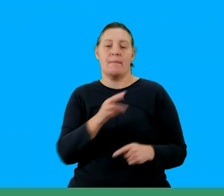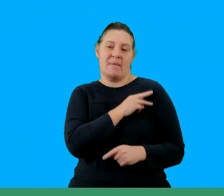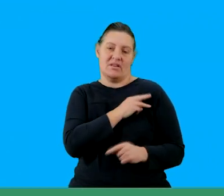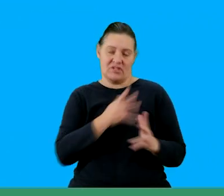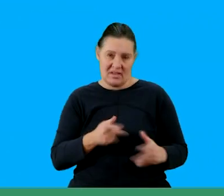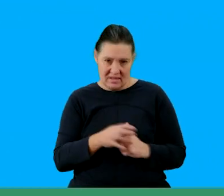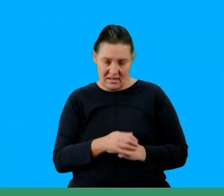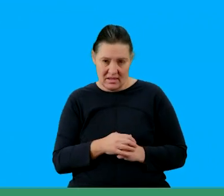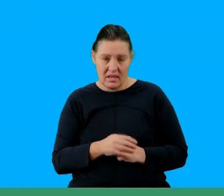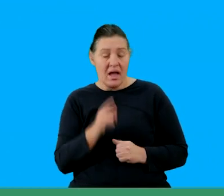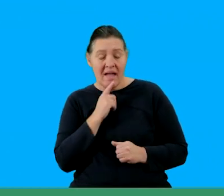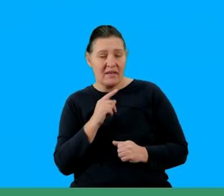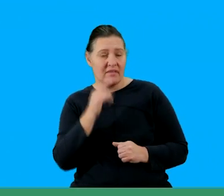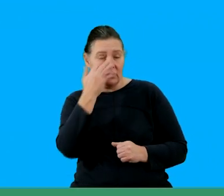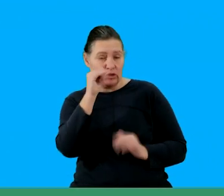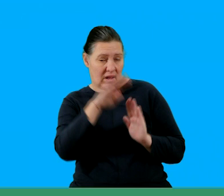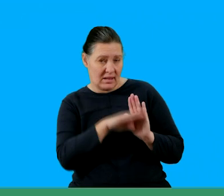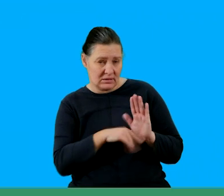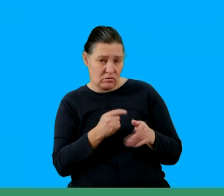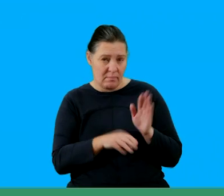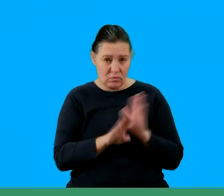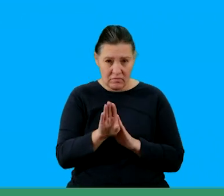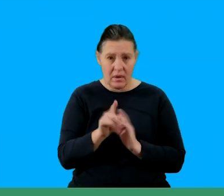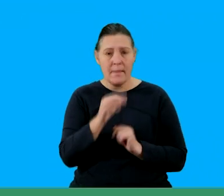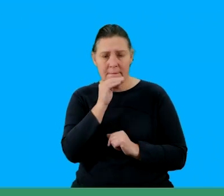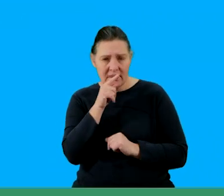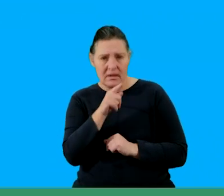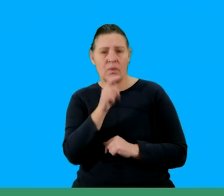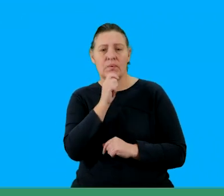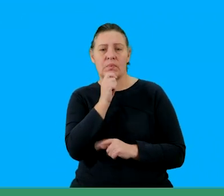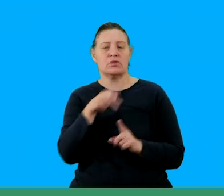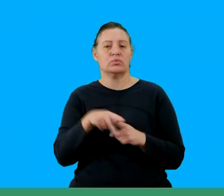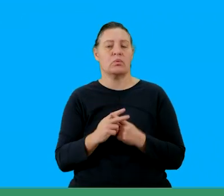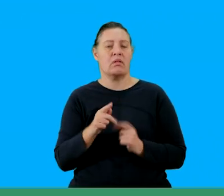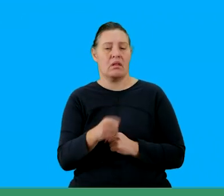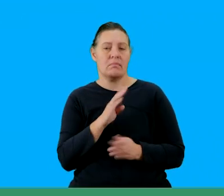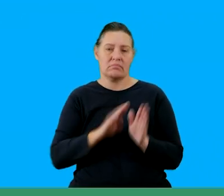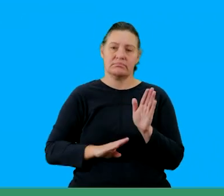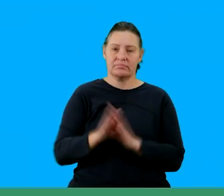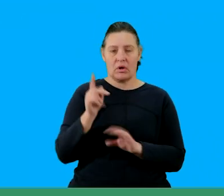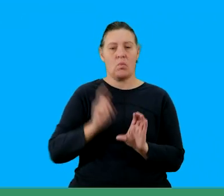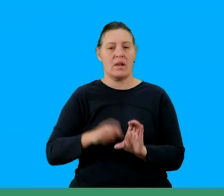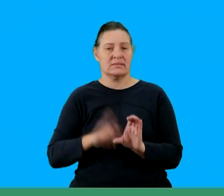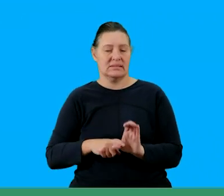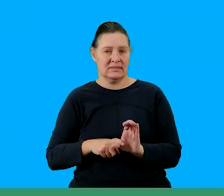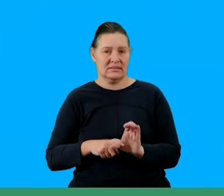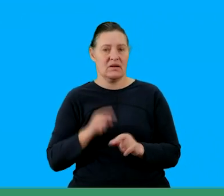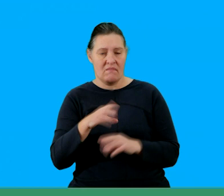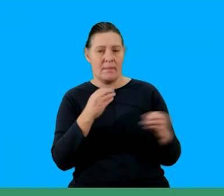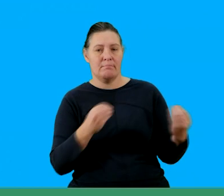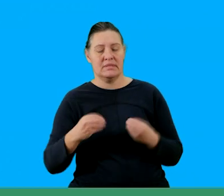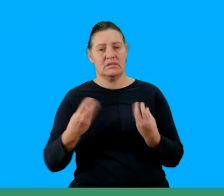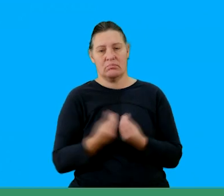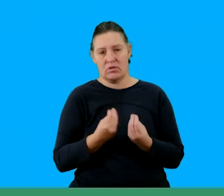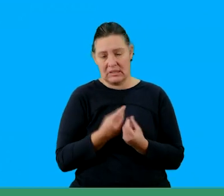a manager. So if they are using a checklist to improve, then it means they are using a tool to improve the quality of